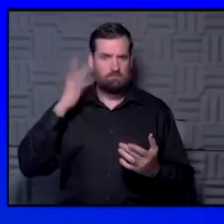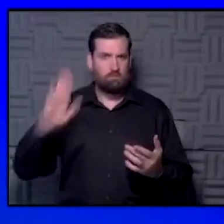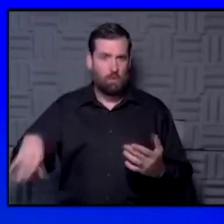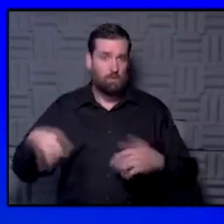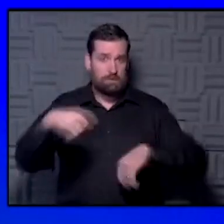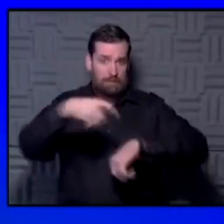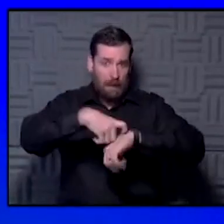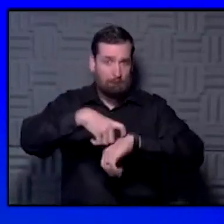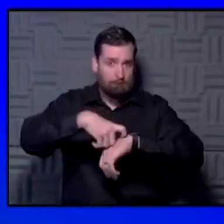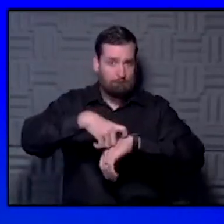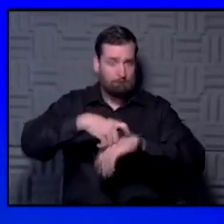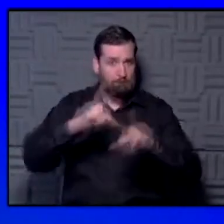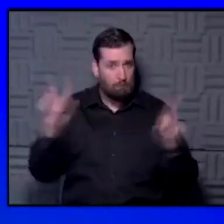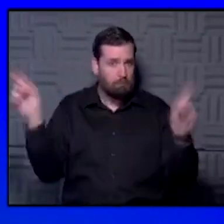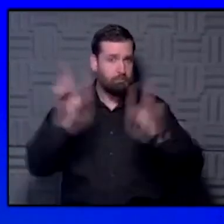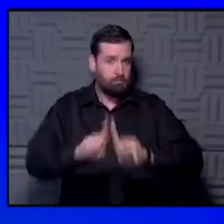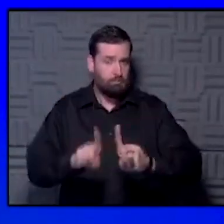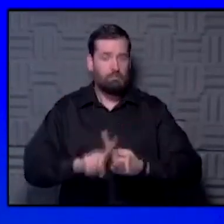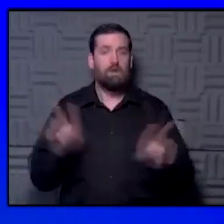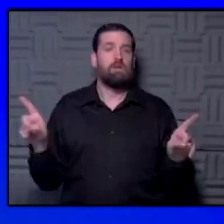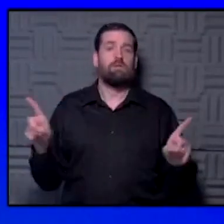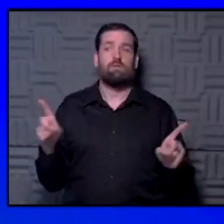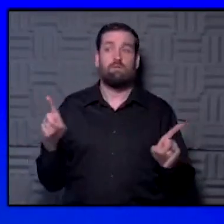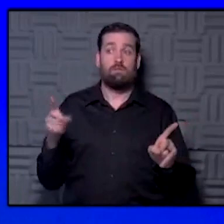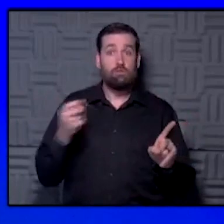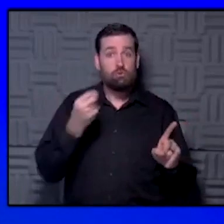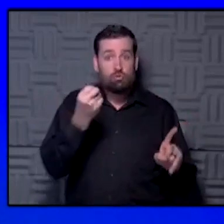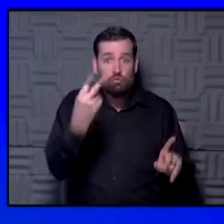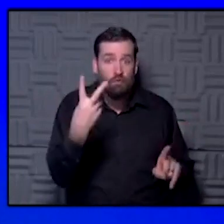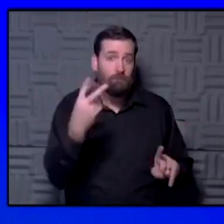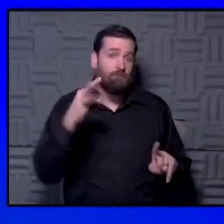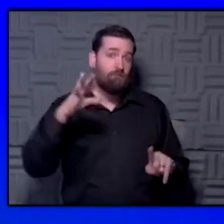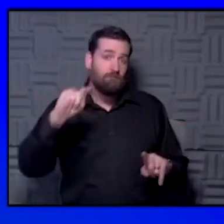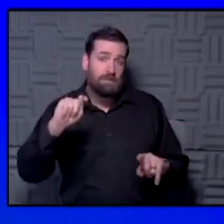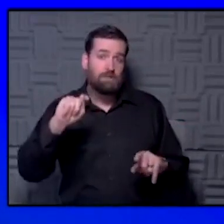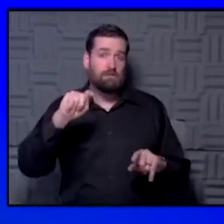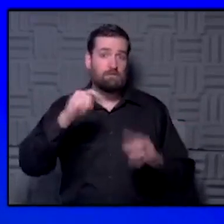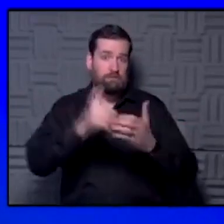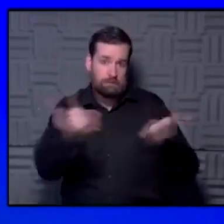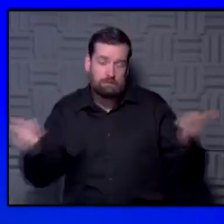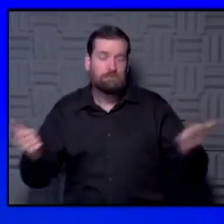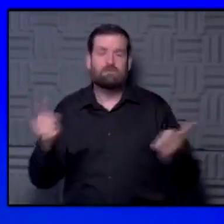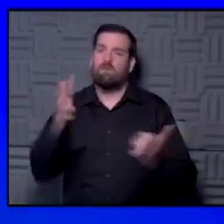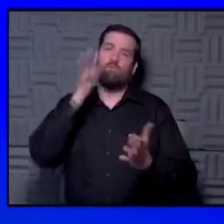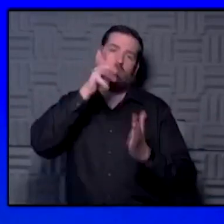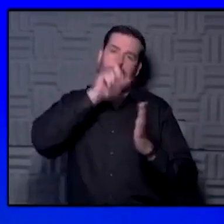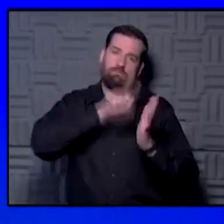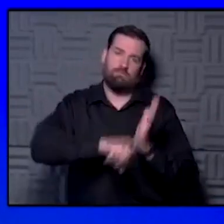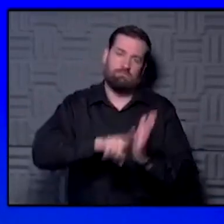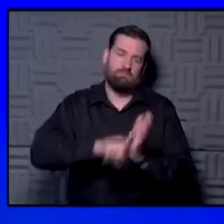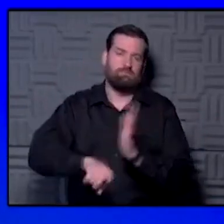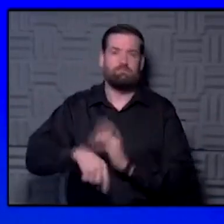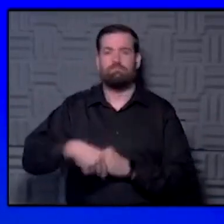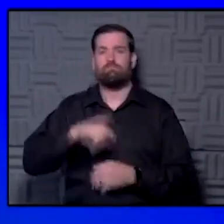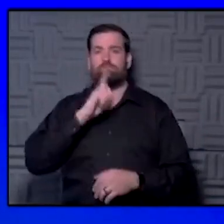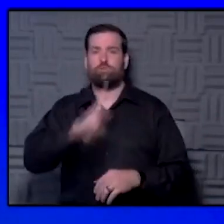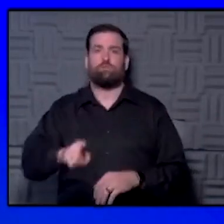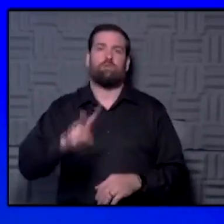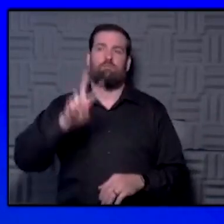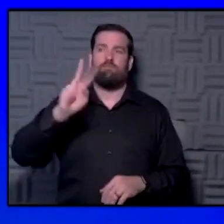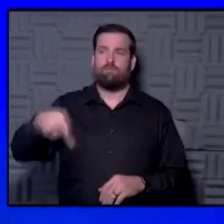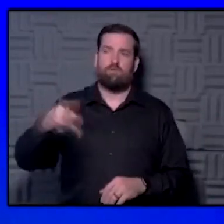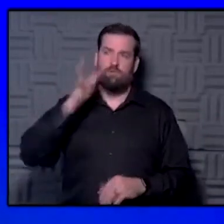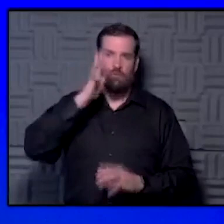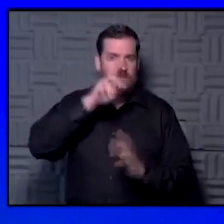time that they were close together, but were they 12 feet apart? And that will all be vetted. I'm sure the vice president will be checked